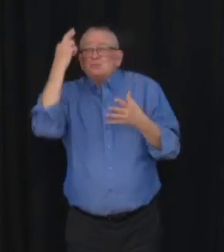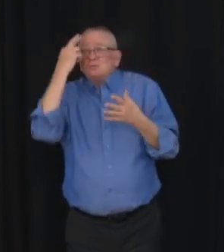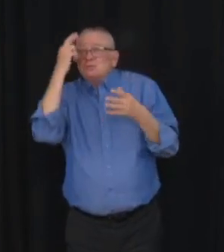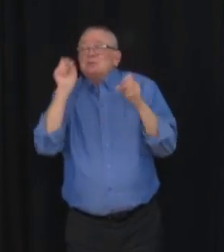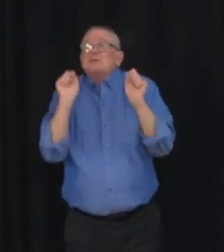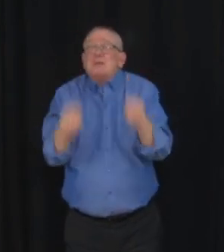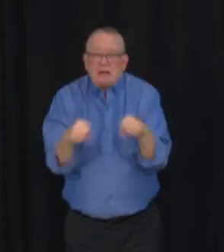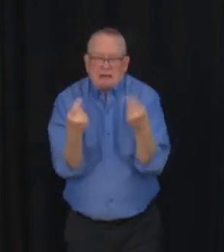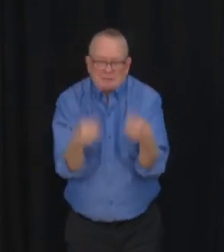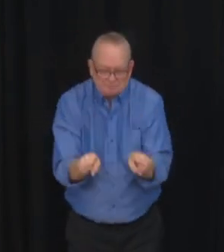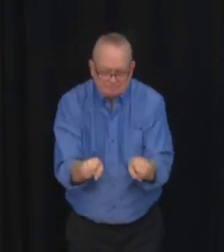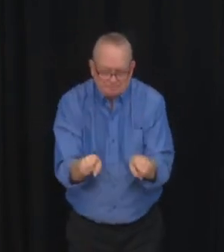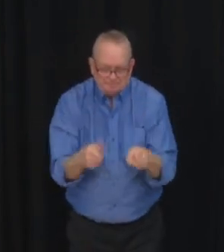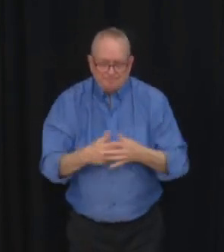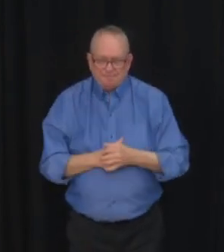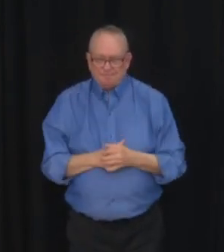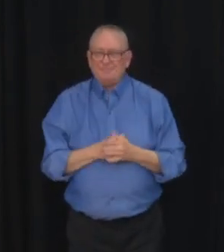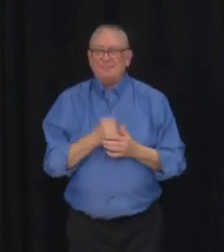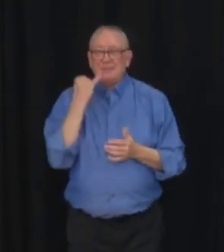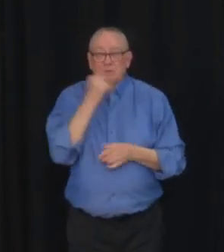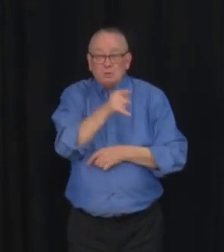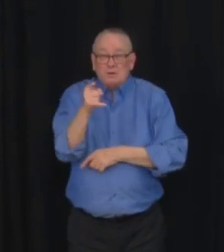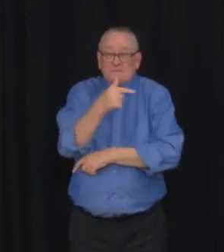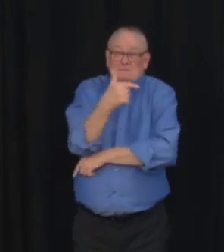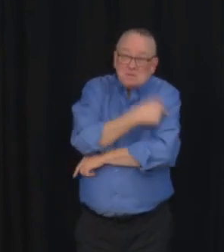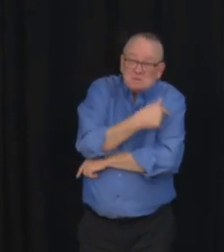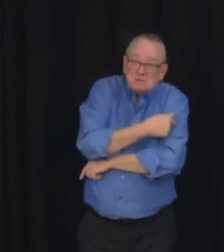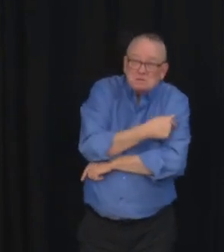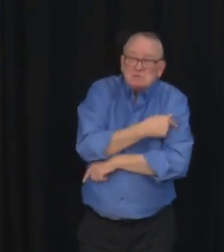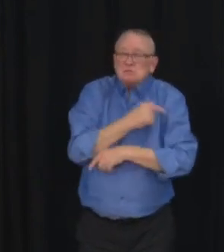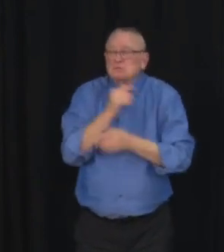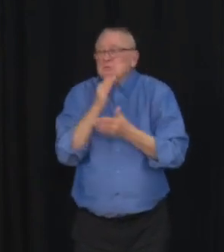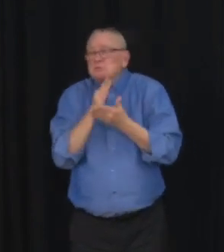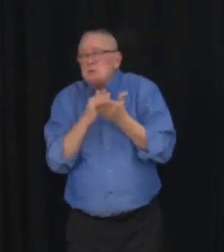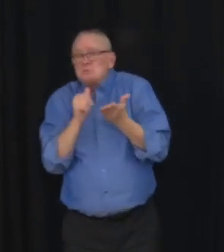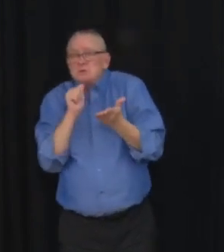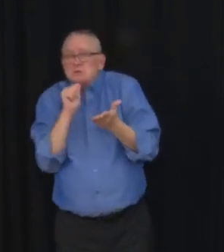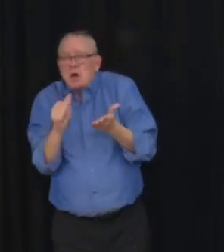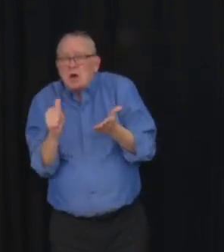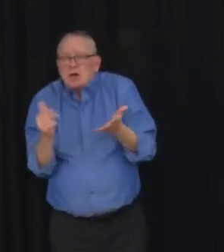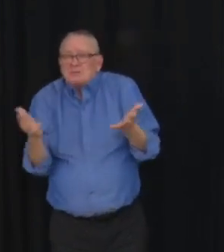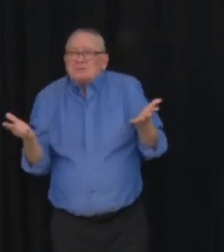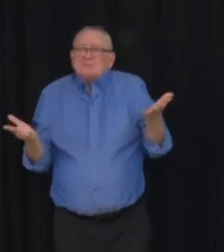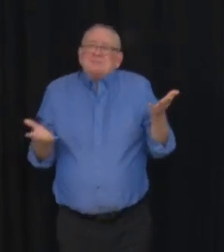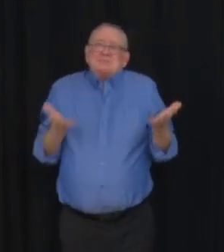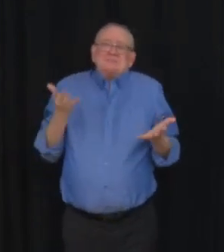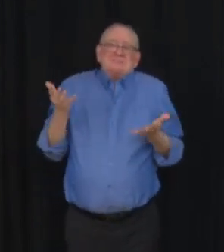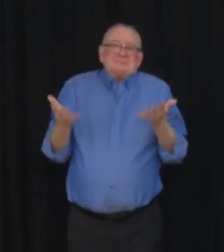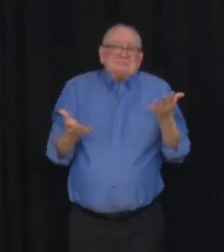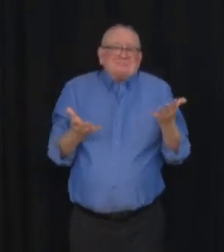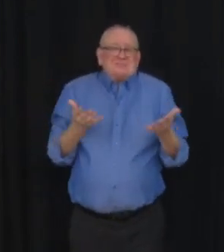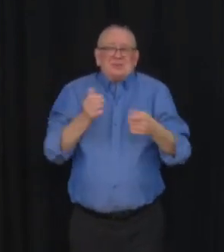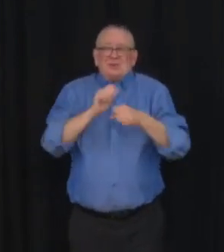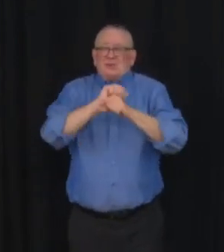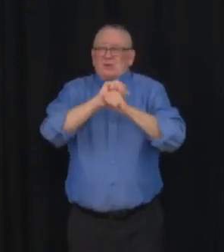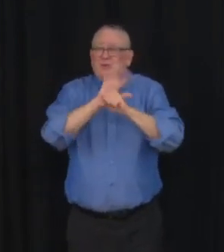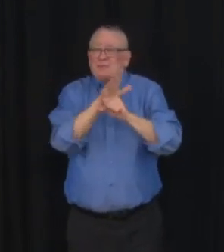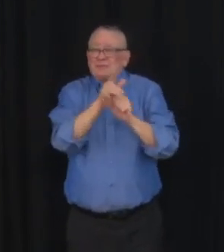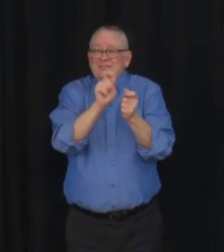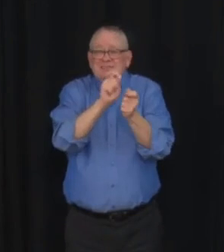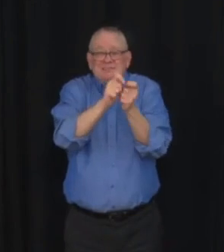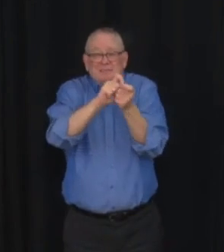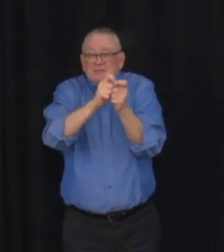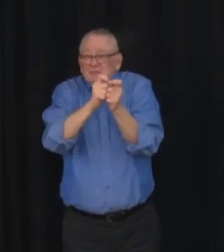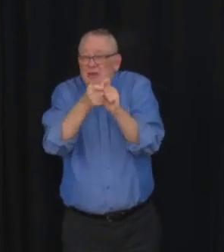of vaccine protection, including whether or not there are different genetic variants that emerge of COVID and how that